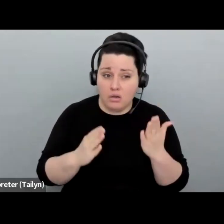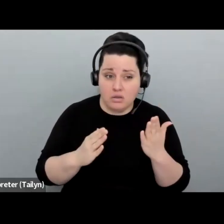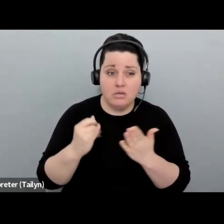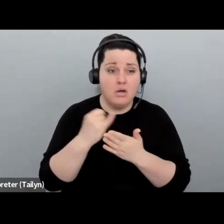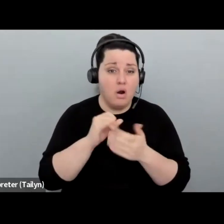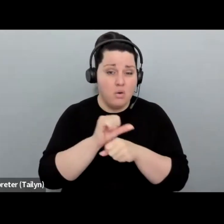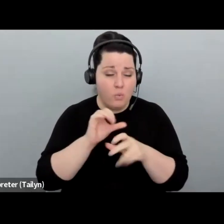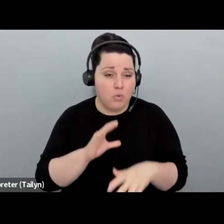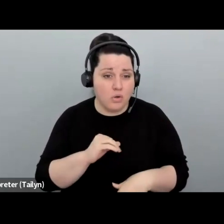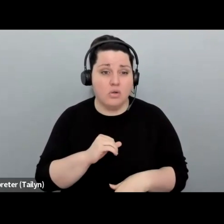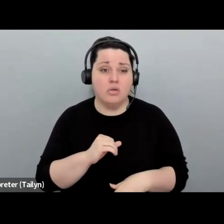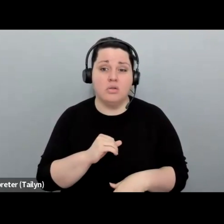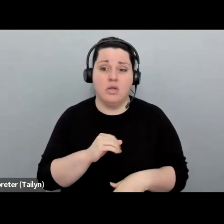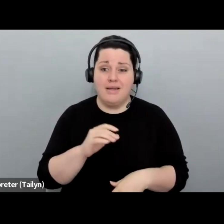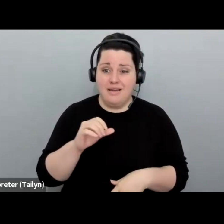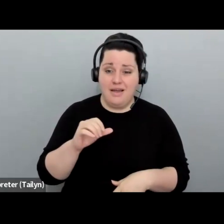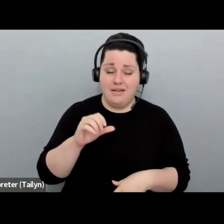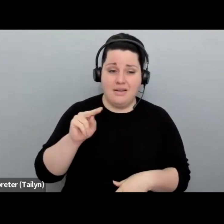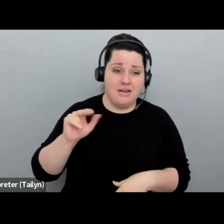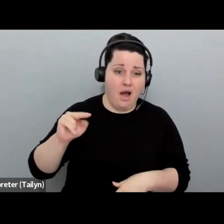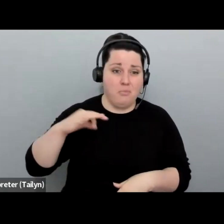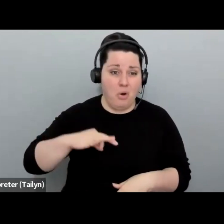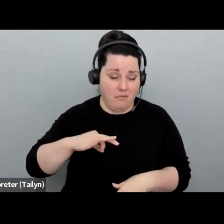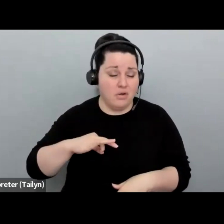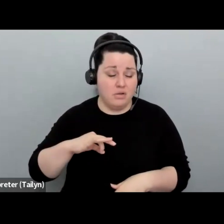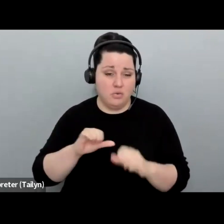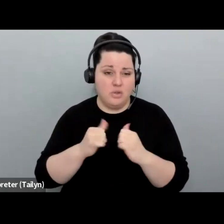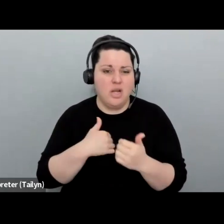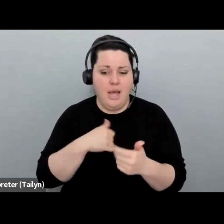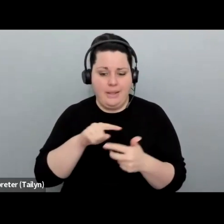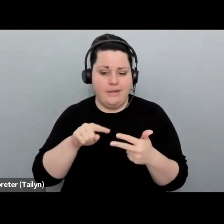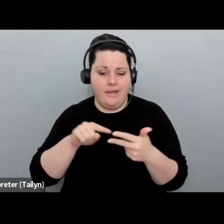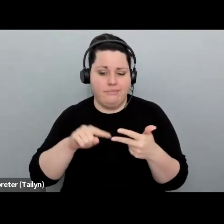arts workers, and our nonprofit associations? And what can I